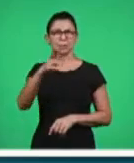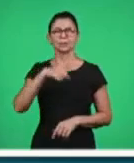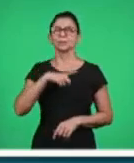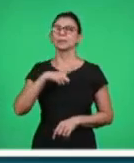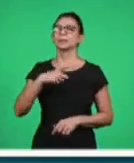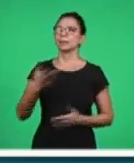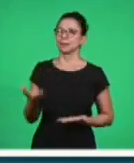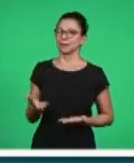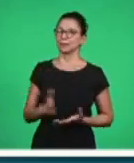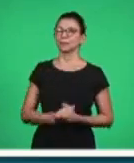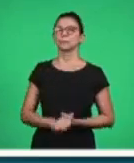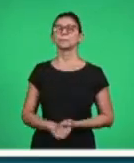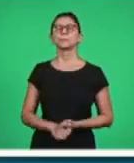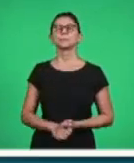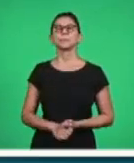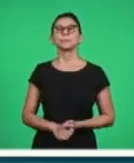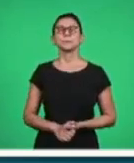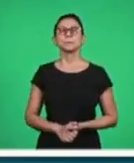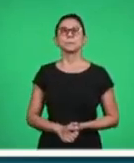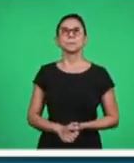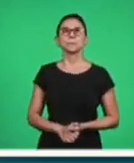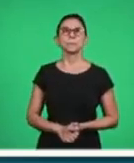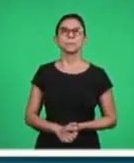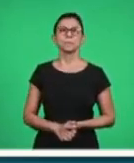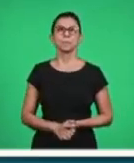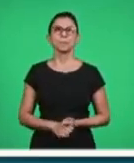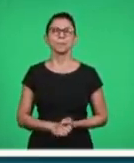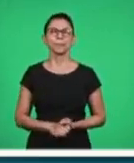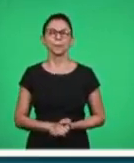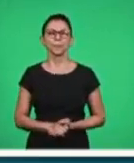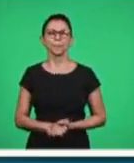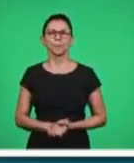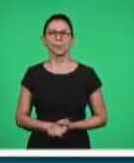you already have this answer with clarity. Just